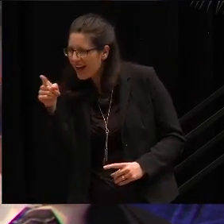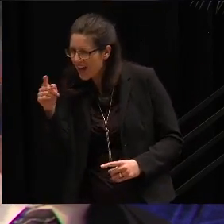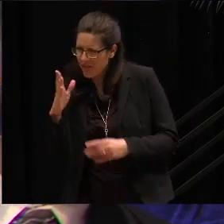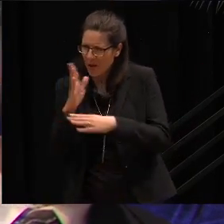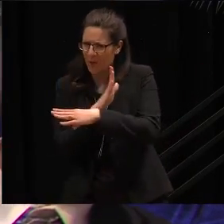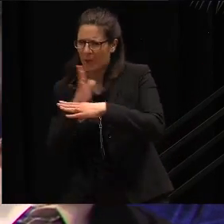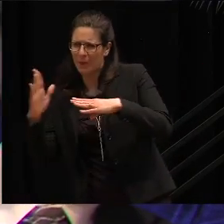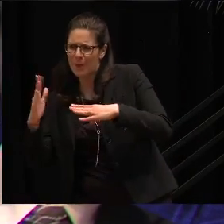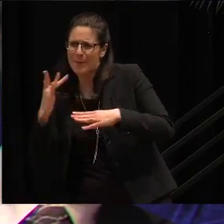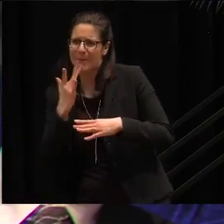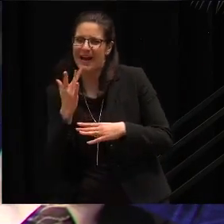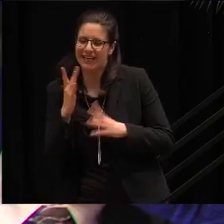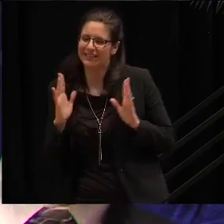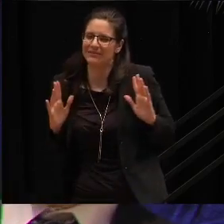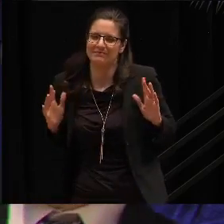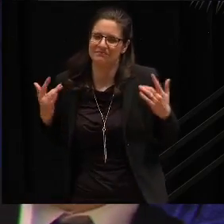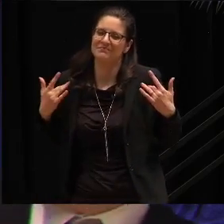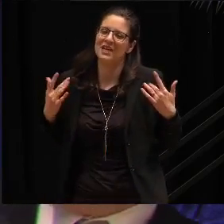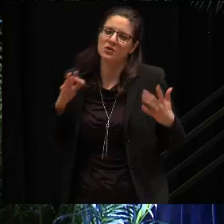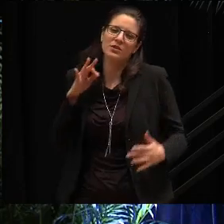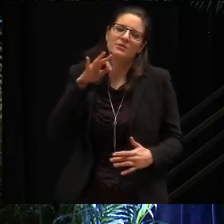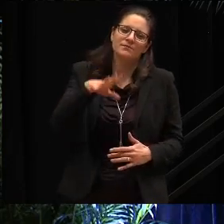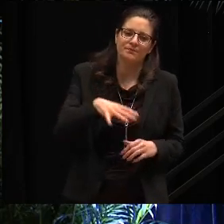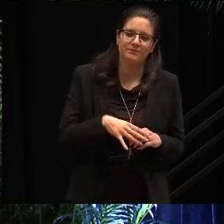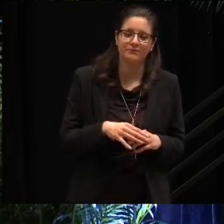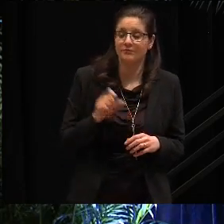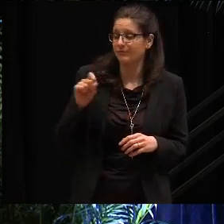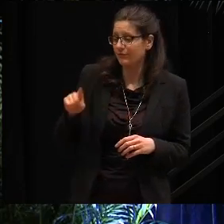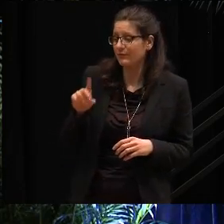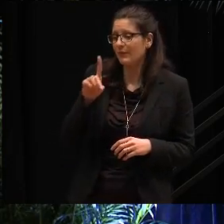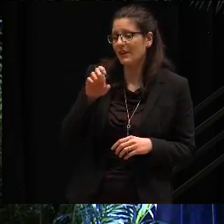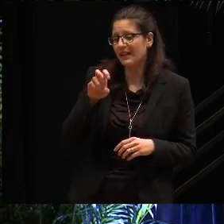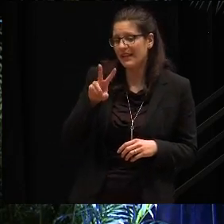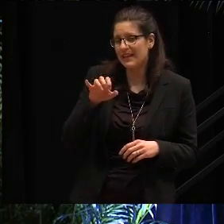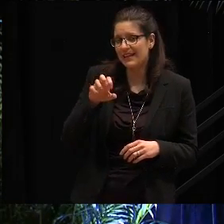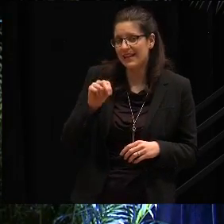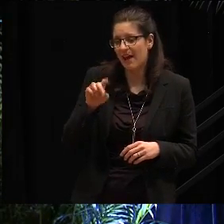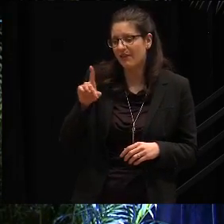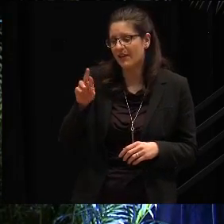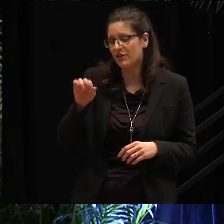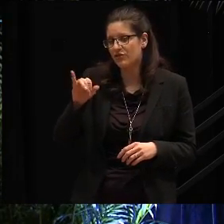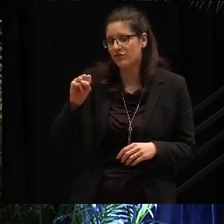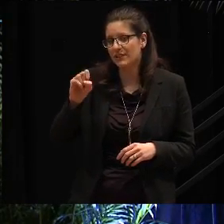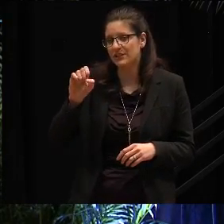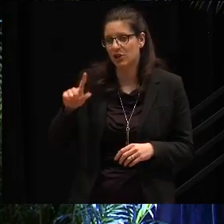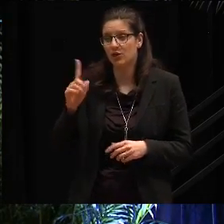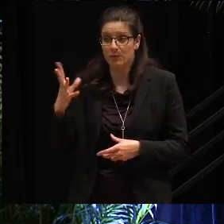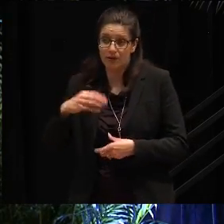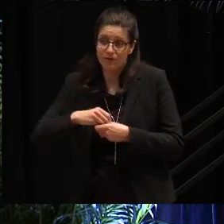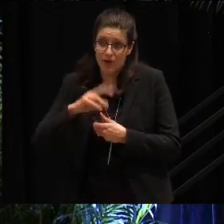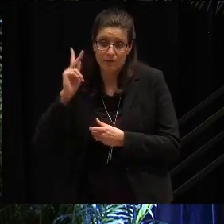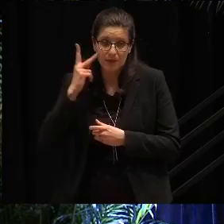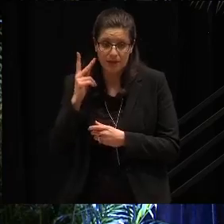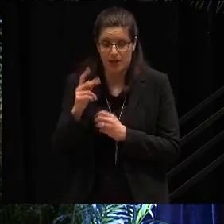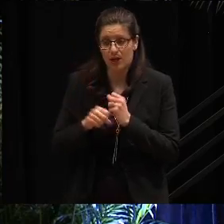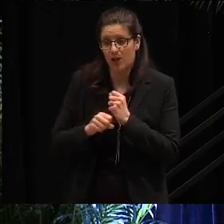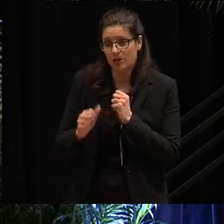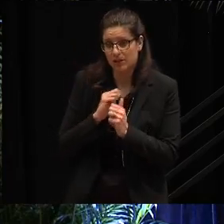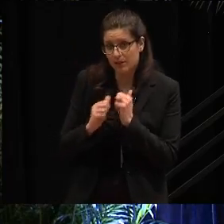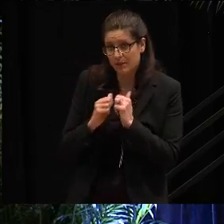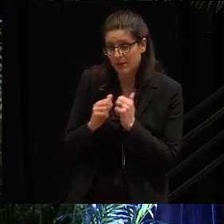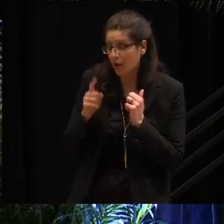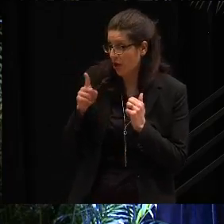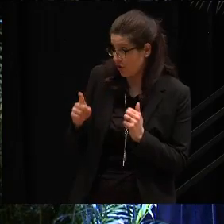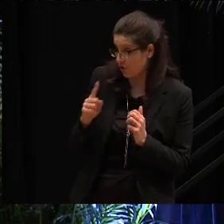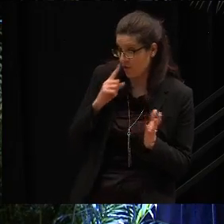it. So I just wanted to weigh in on that. Devin Driscoll, you've been a Democratic political operative. What do you think about what Lisa Pelosi said? Has